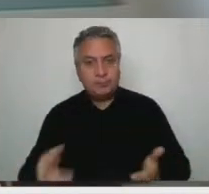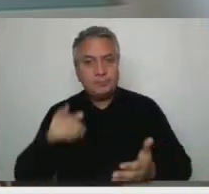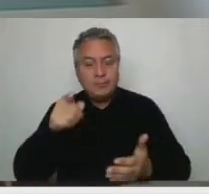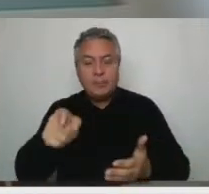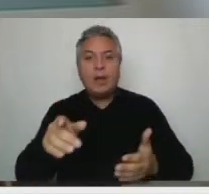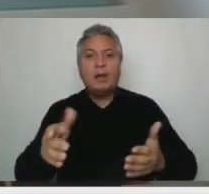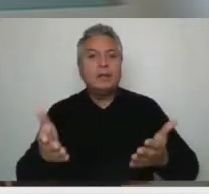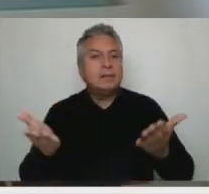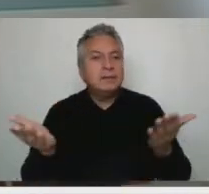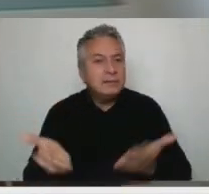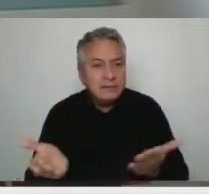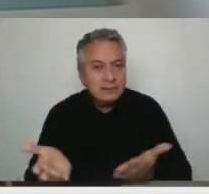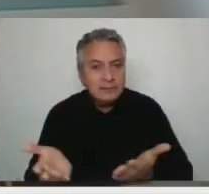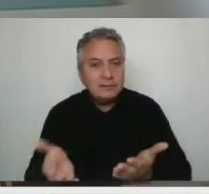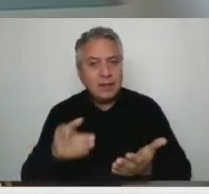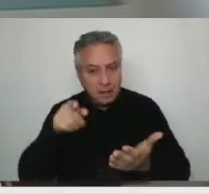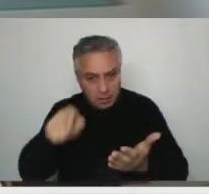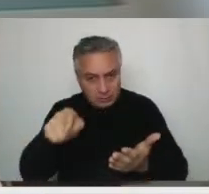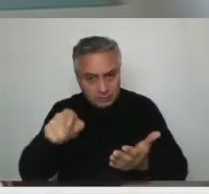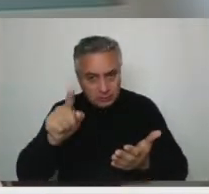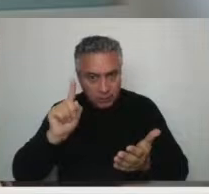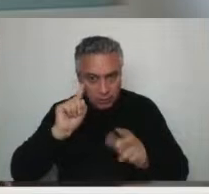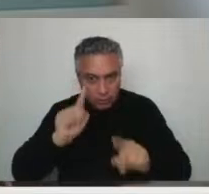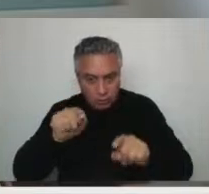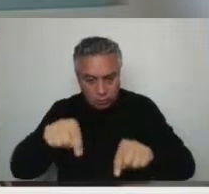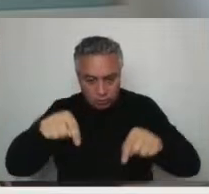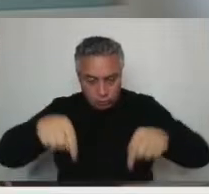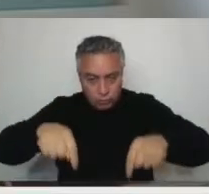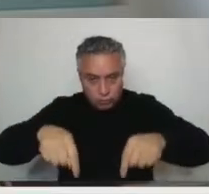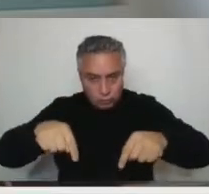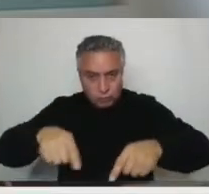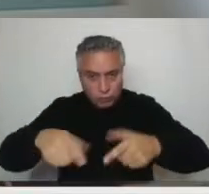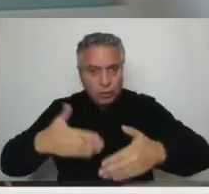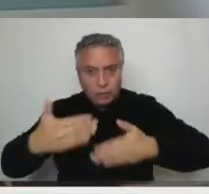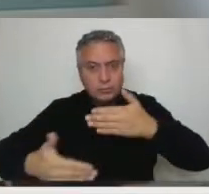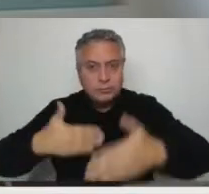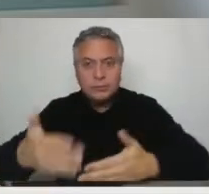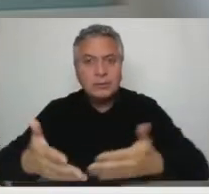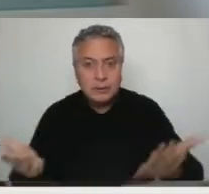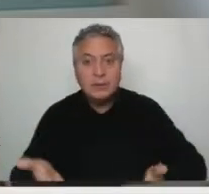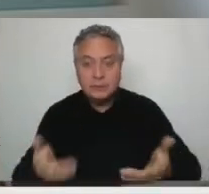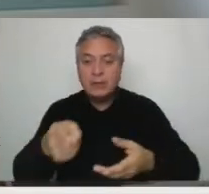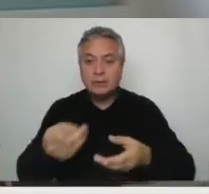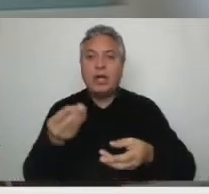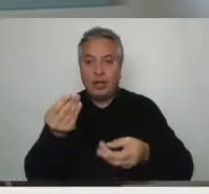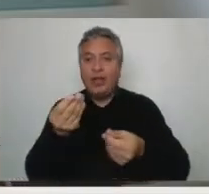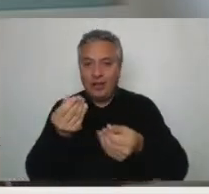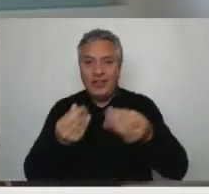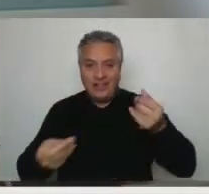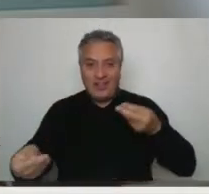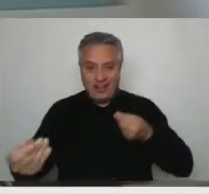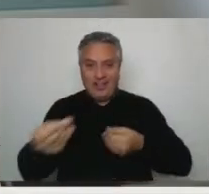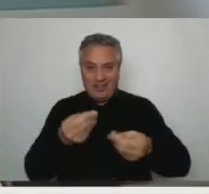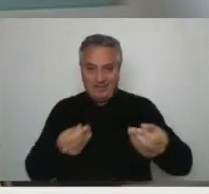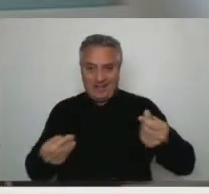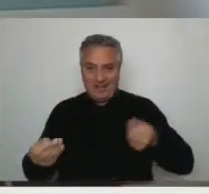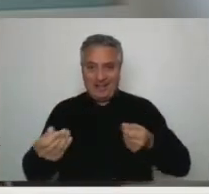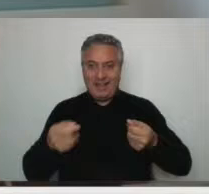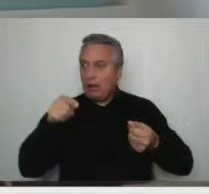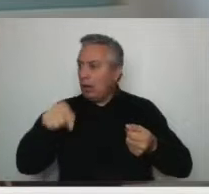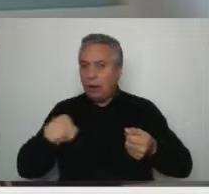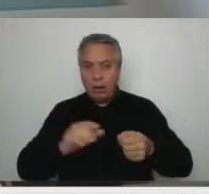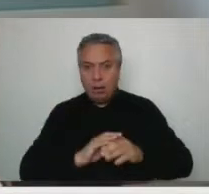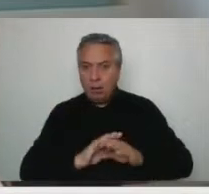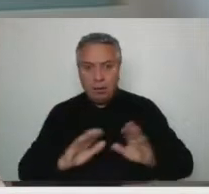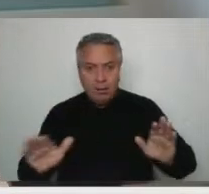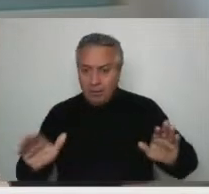was it would grow the economy. We had the worst economic growth of the G7 countries. So it didn't